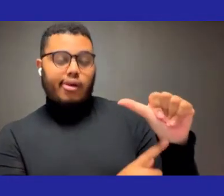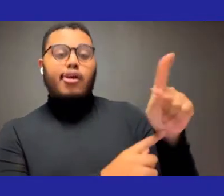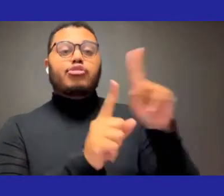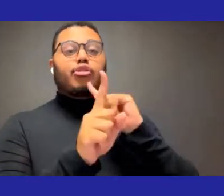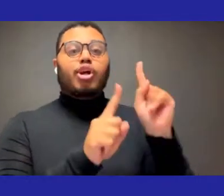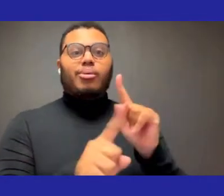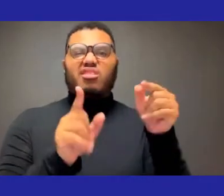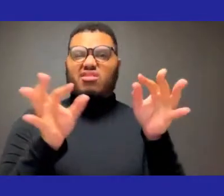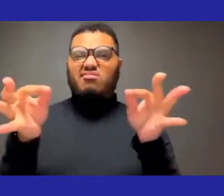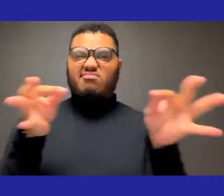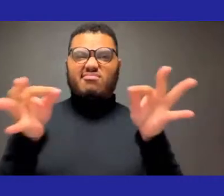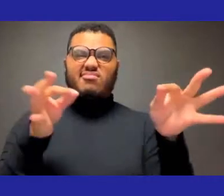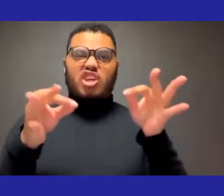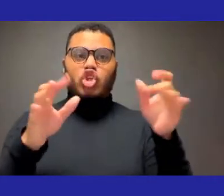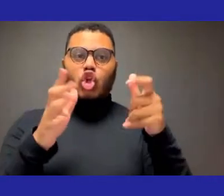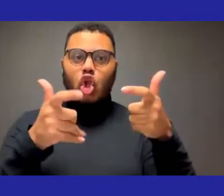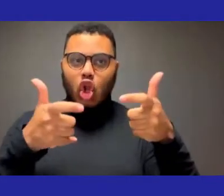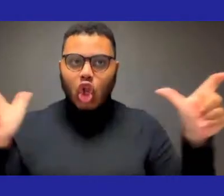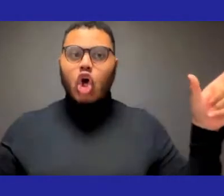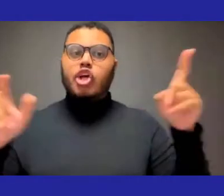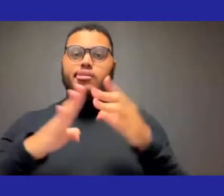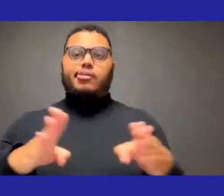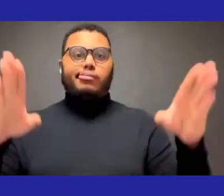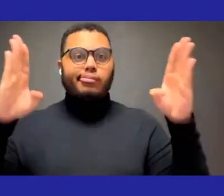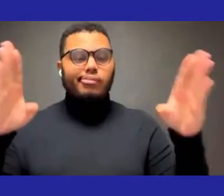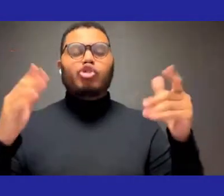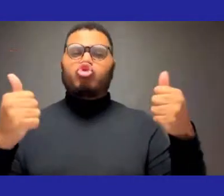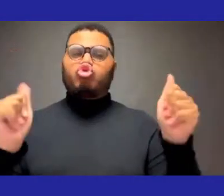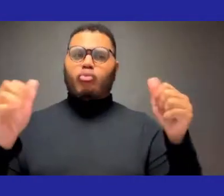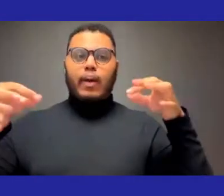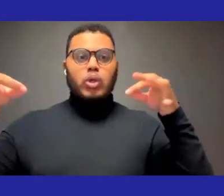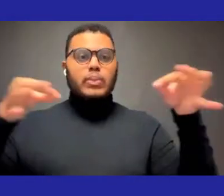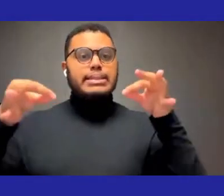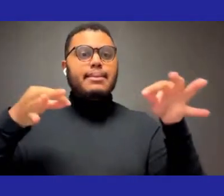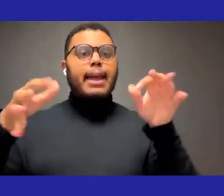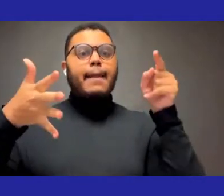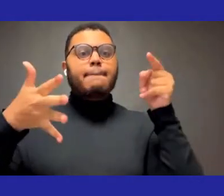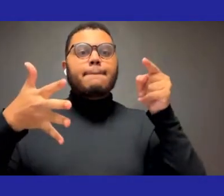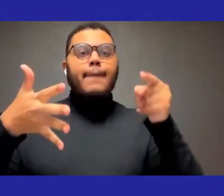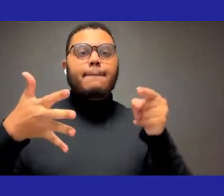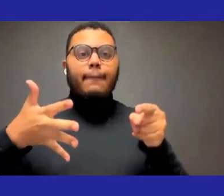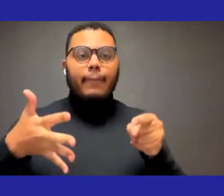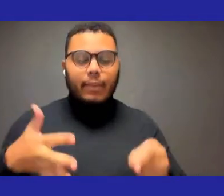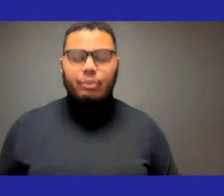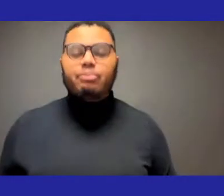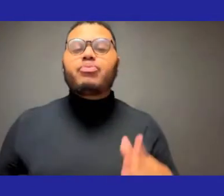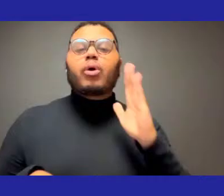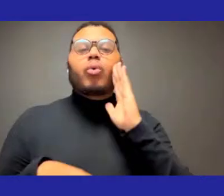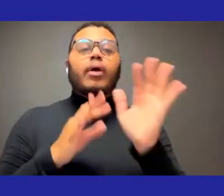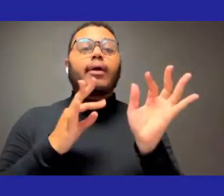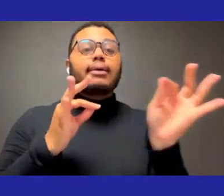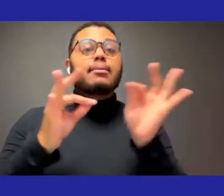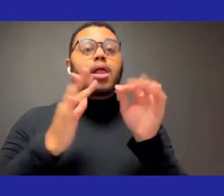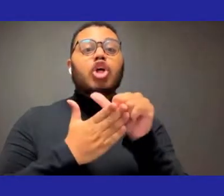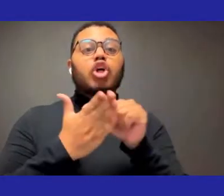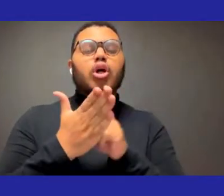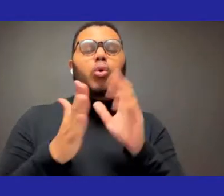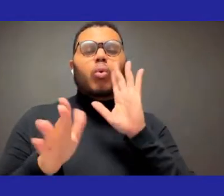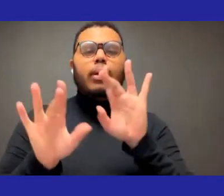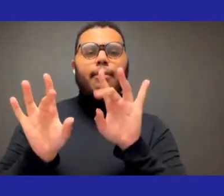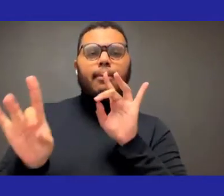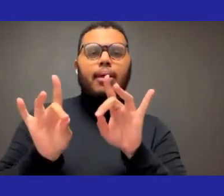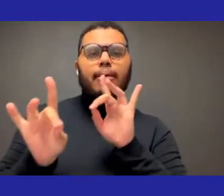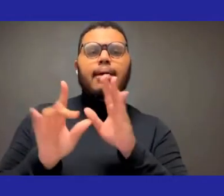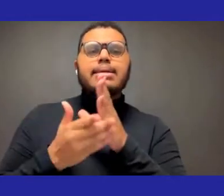of time, so we will keep it, high level and contained. I'll just kind of go through the agenda, and then we'll pick out a couple key pieces to